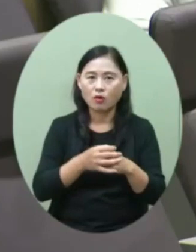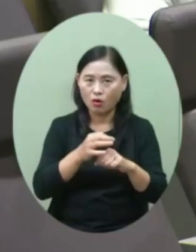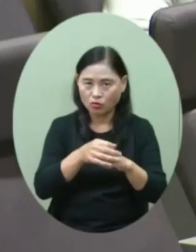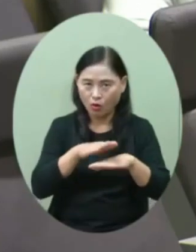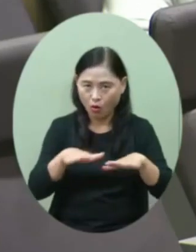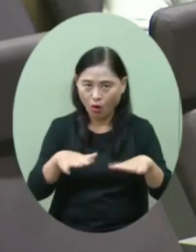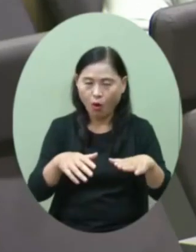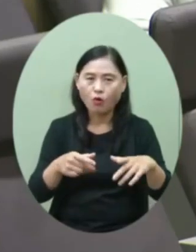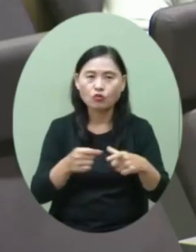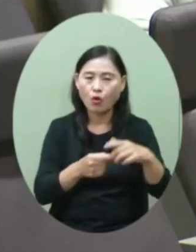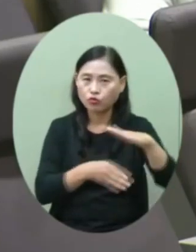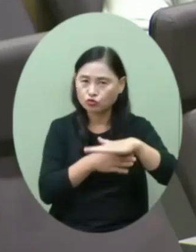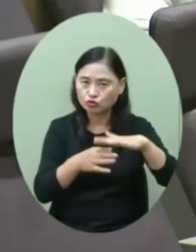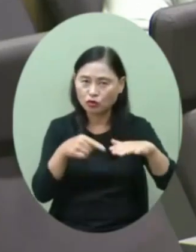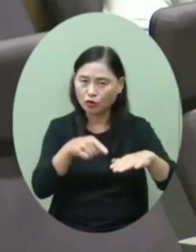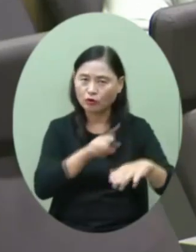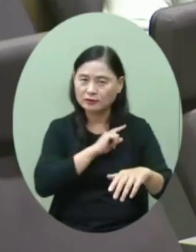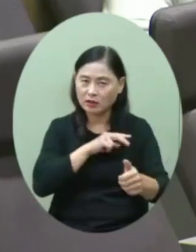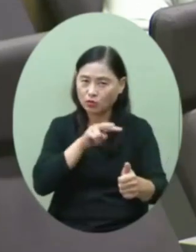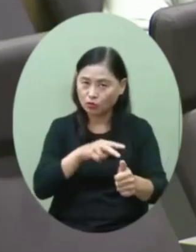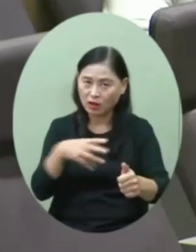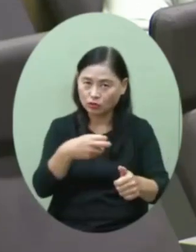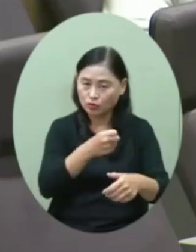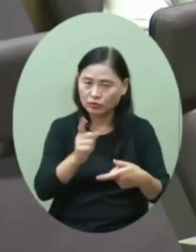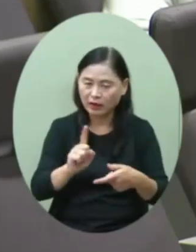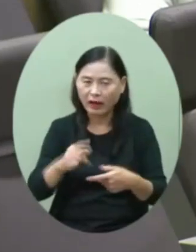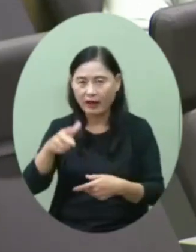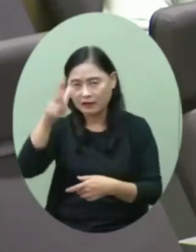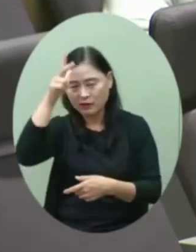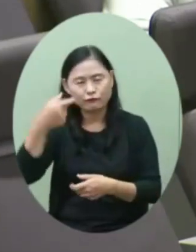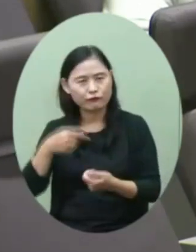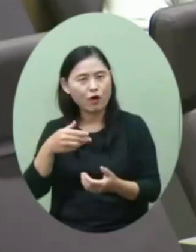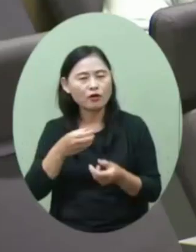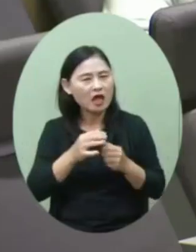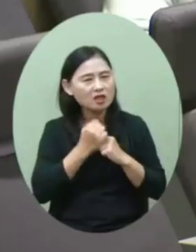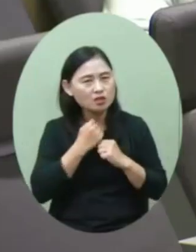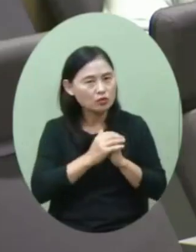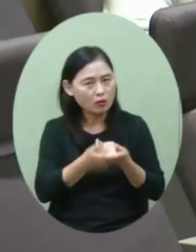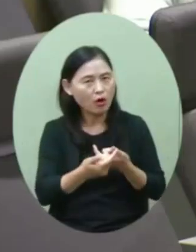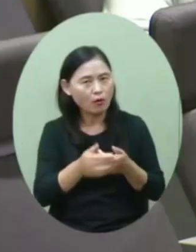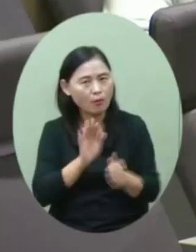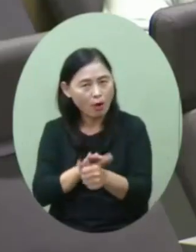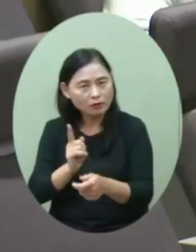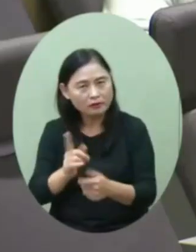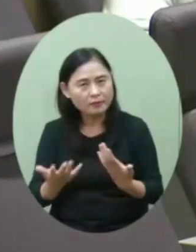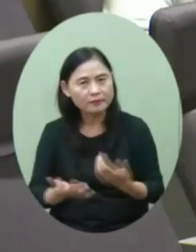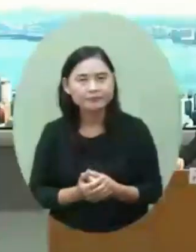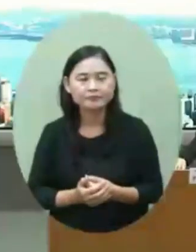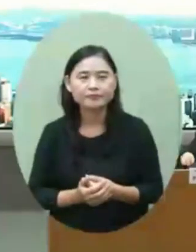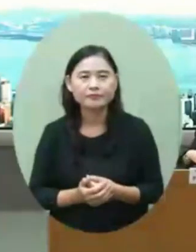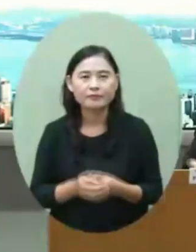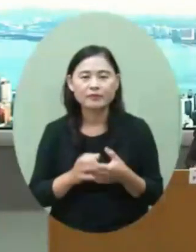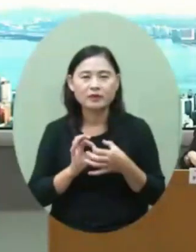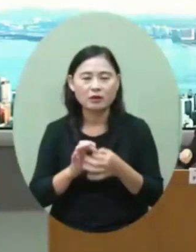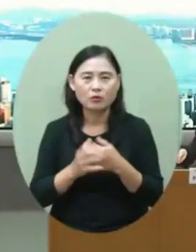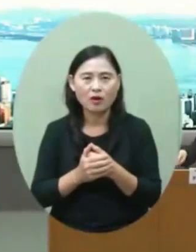And will it be for the office to decide whether it will exercise jurisdiction or for the Hong Kong SL